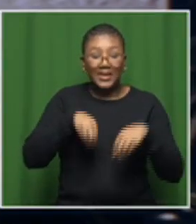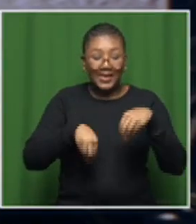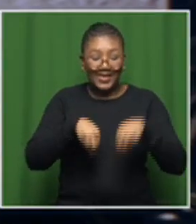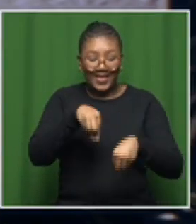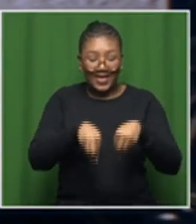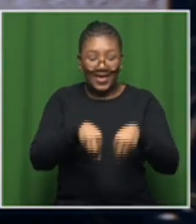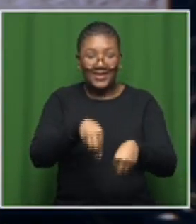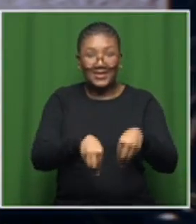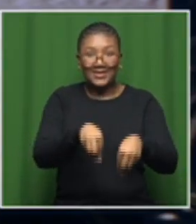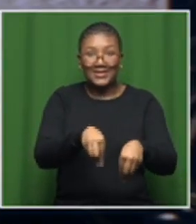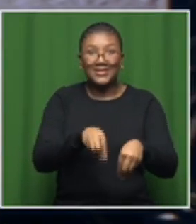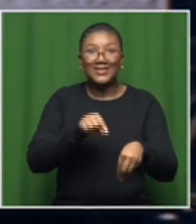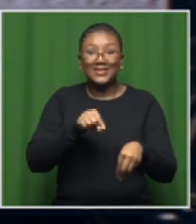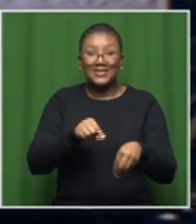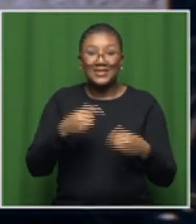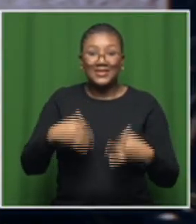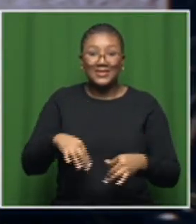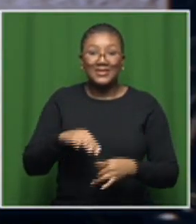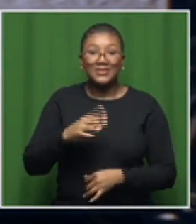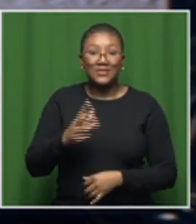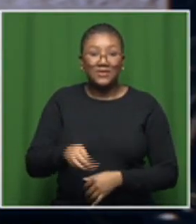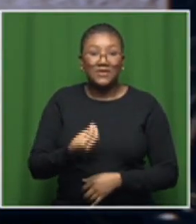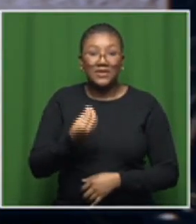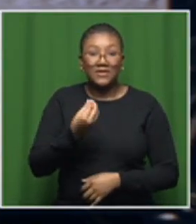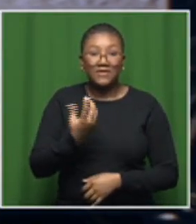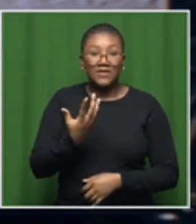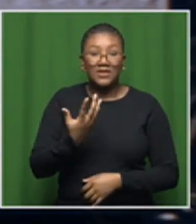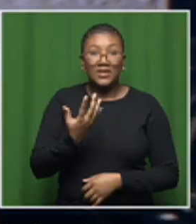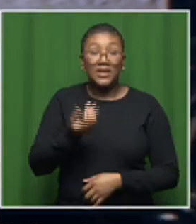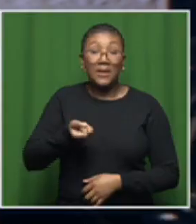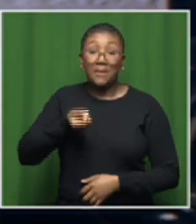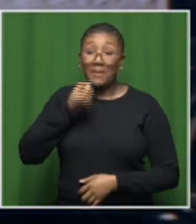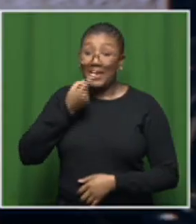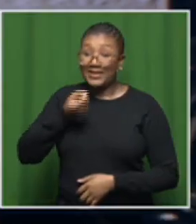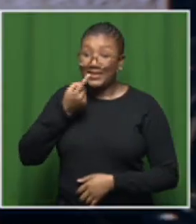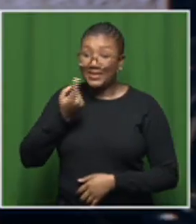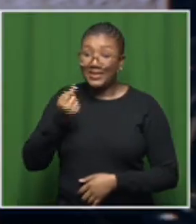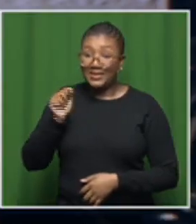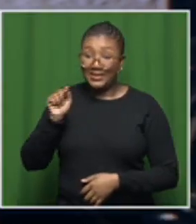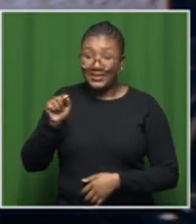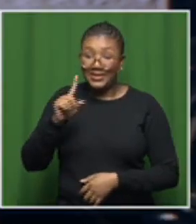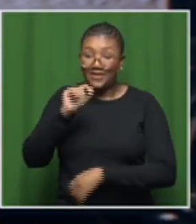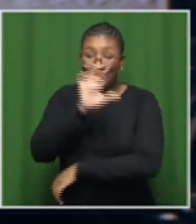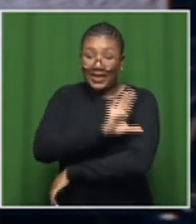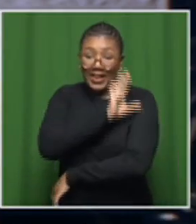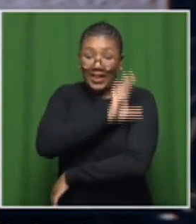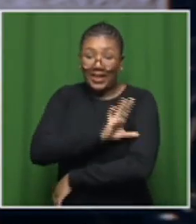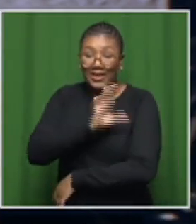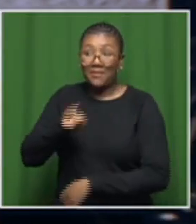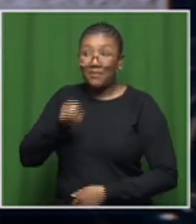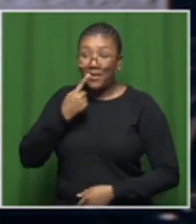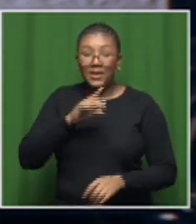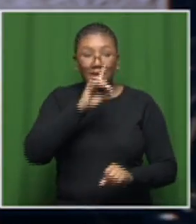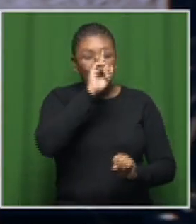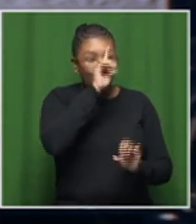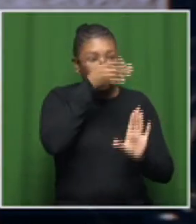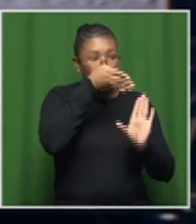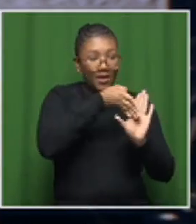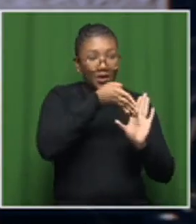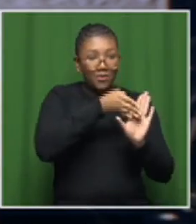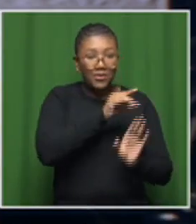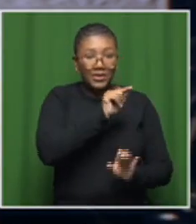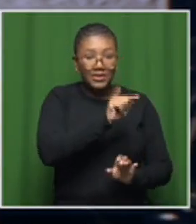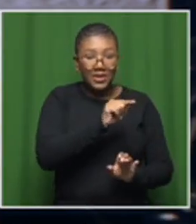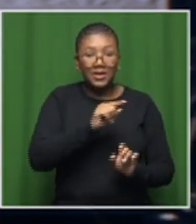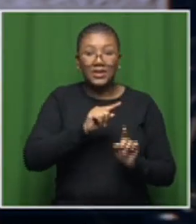is that it's where three sort of sides of medicine come together. You've got the clinical side, you've got the therapeutic side, and then my side